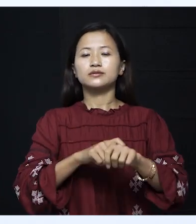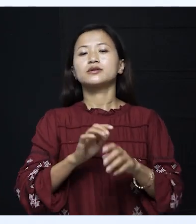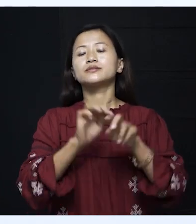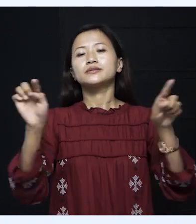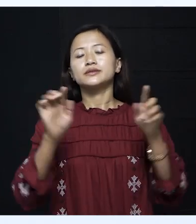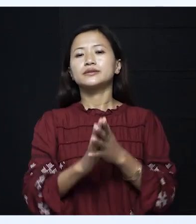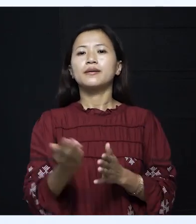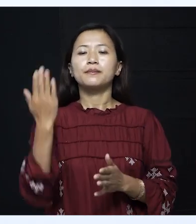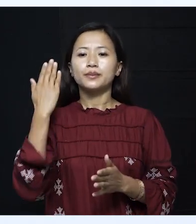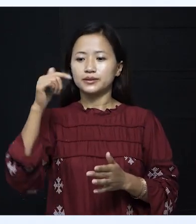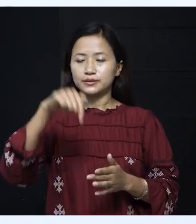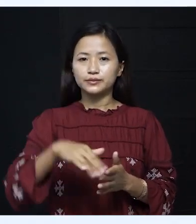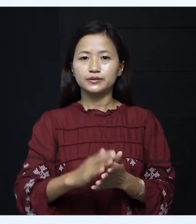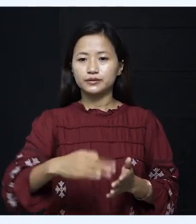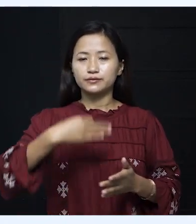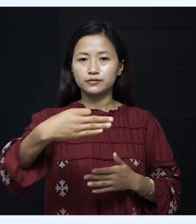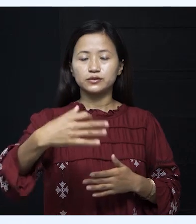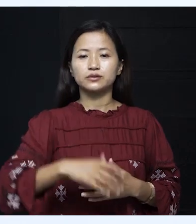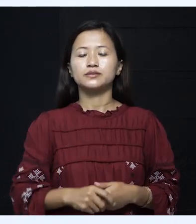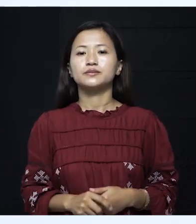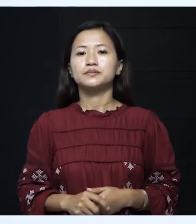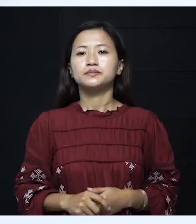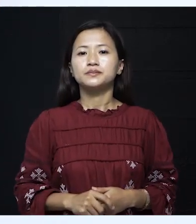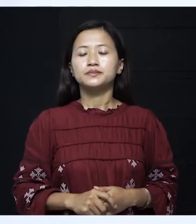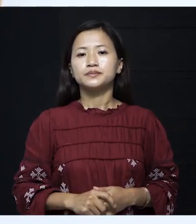have past, present, and future.